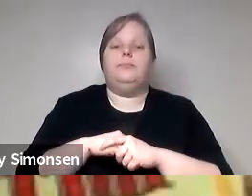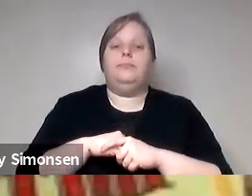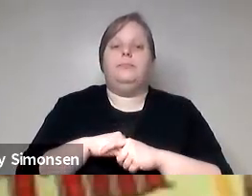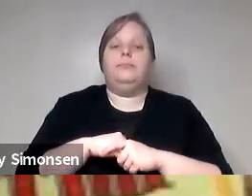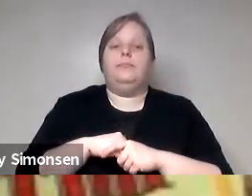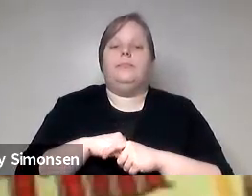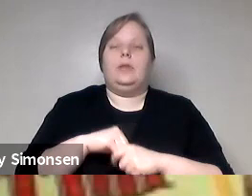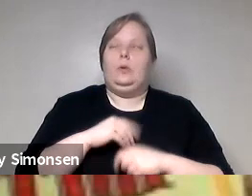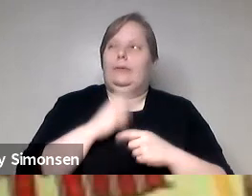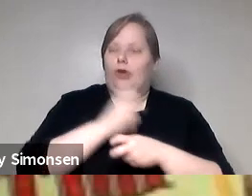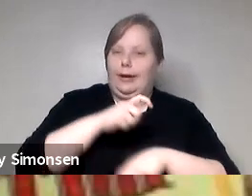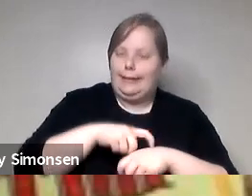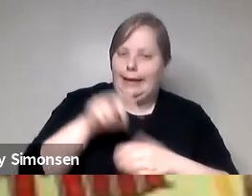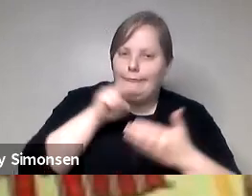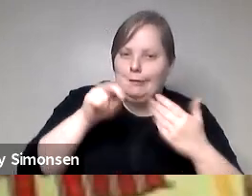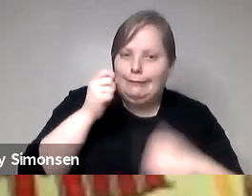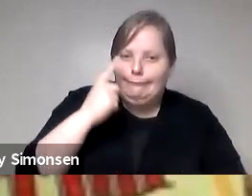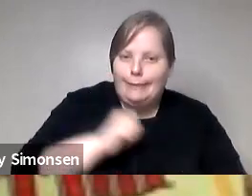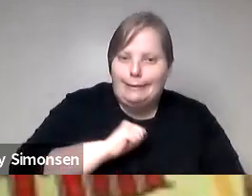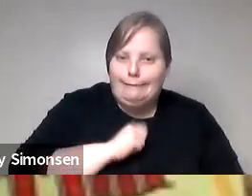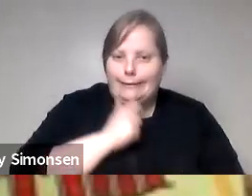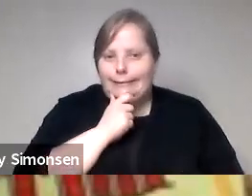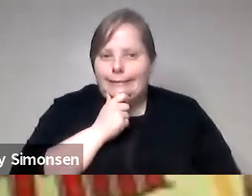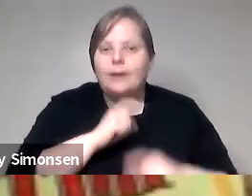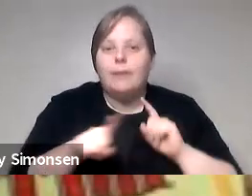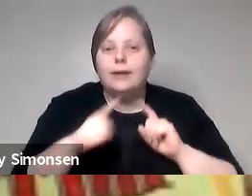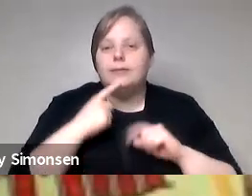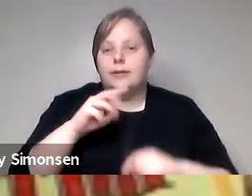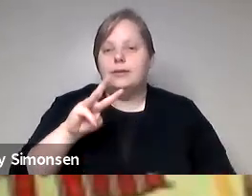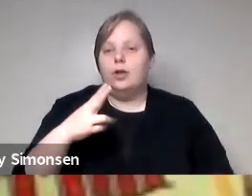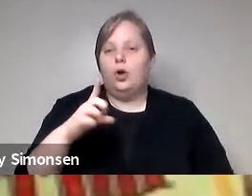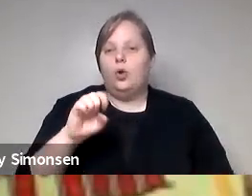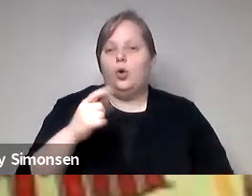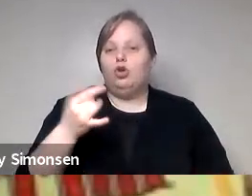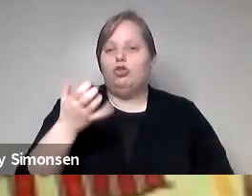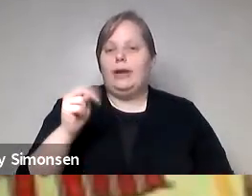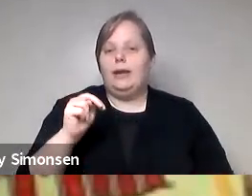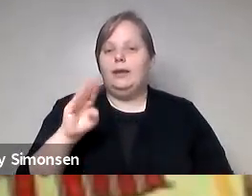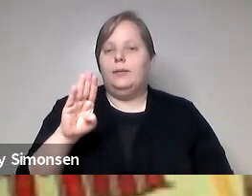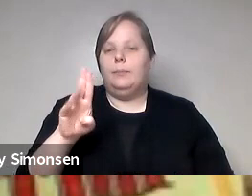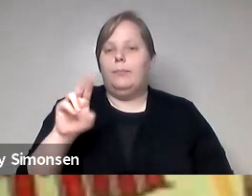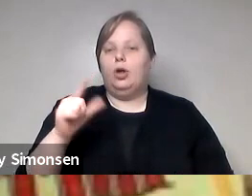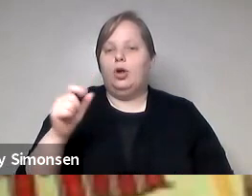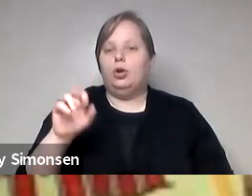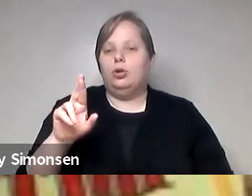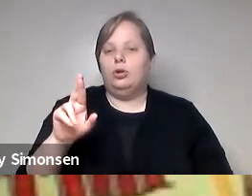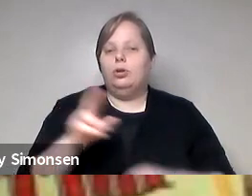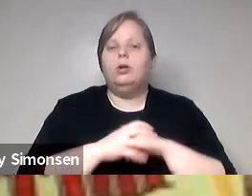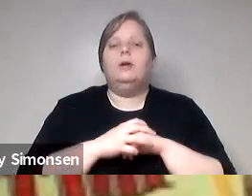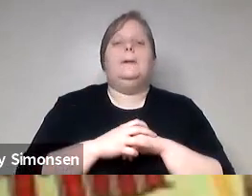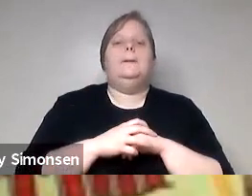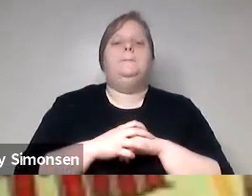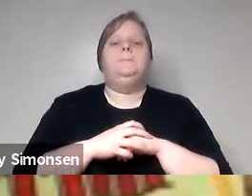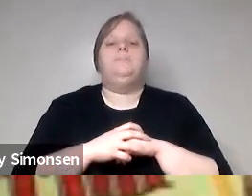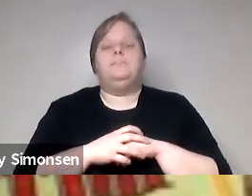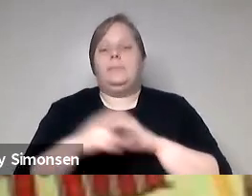no, I'm having a hard time reading it myself, but probably the whole grain bulgur on there. And the